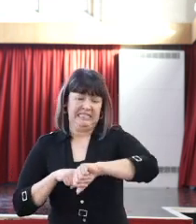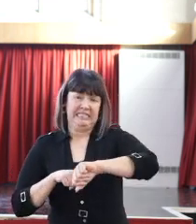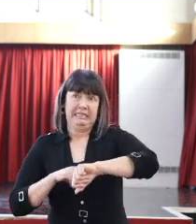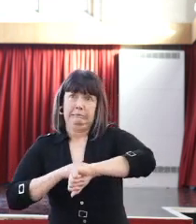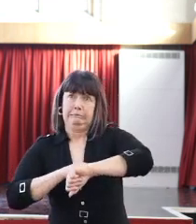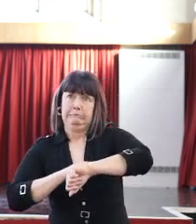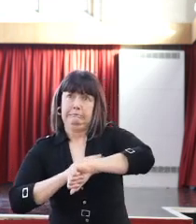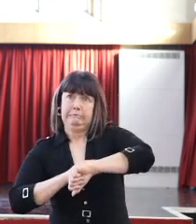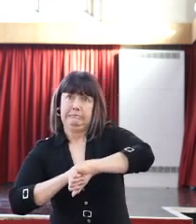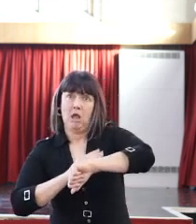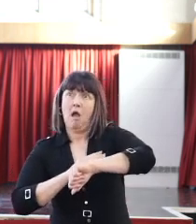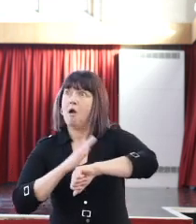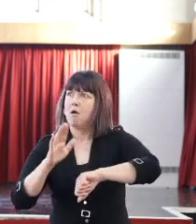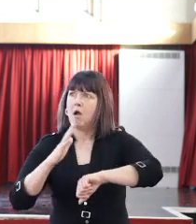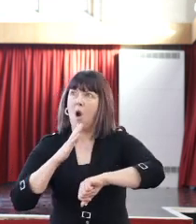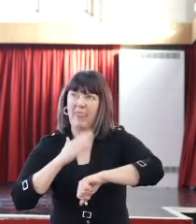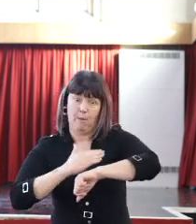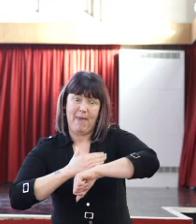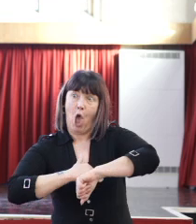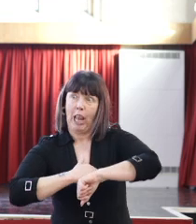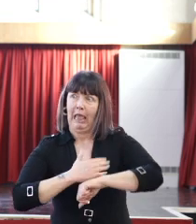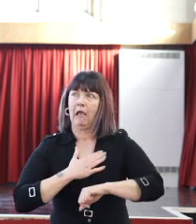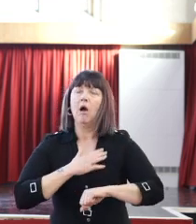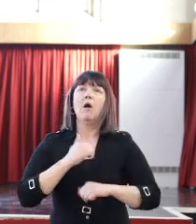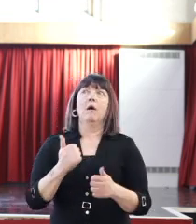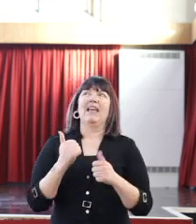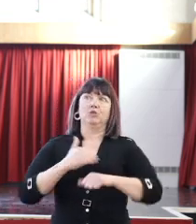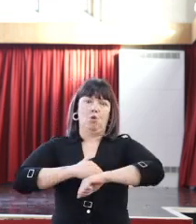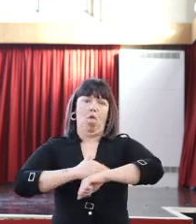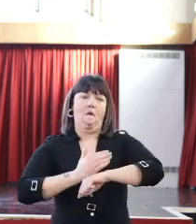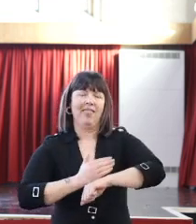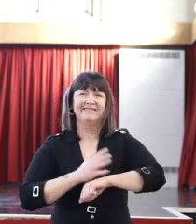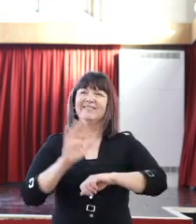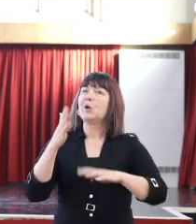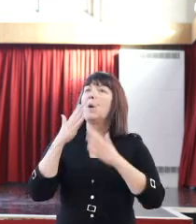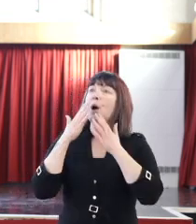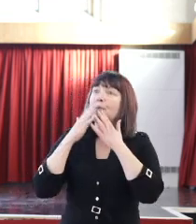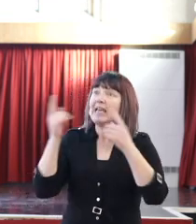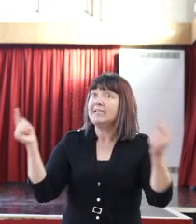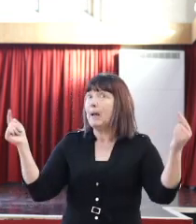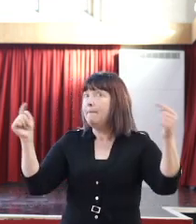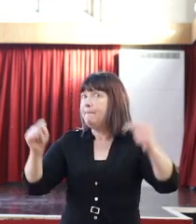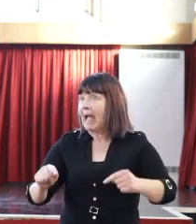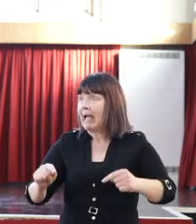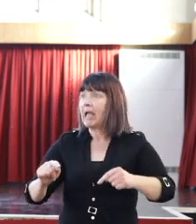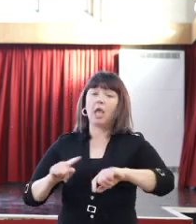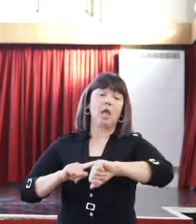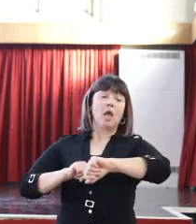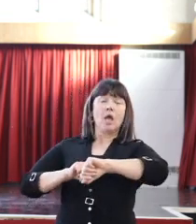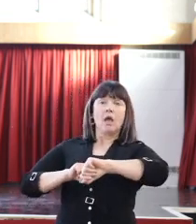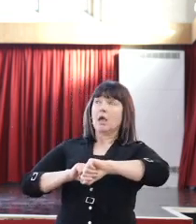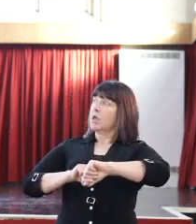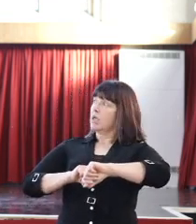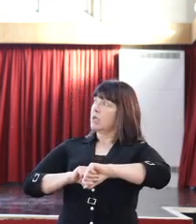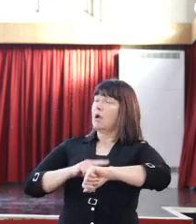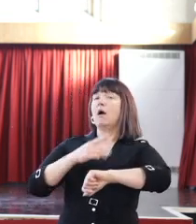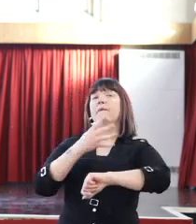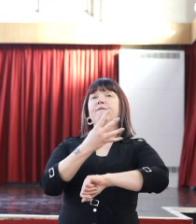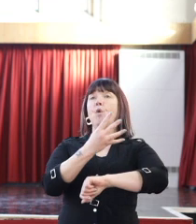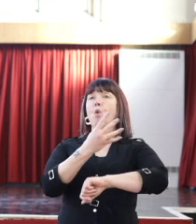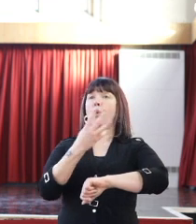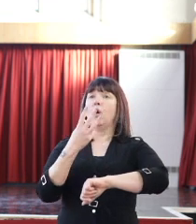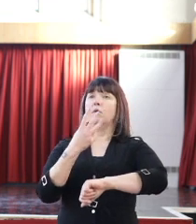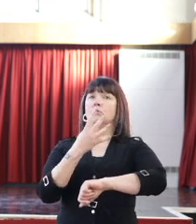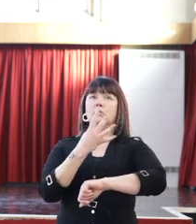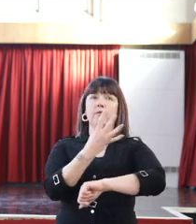on time, if not slightly early, so that's a good thing. So if I could ask everyone to come back at 4:35,